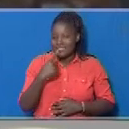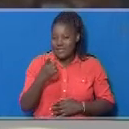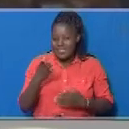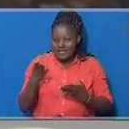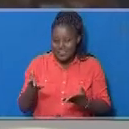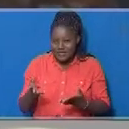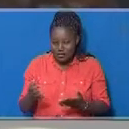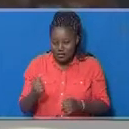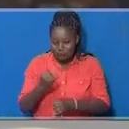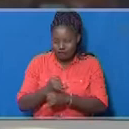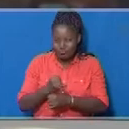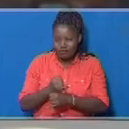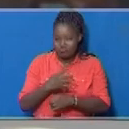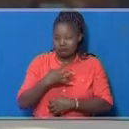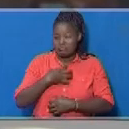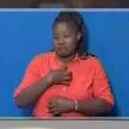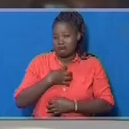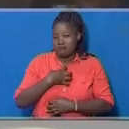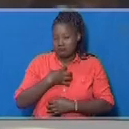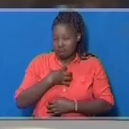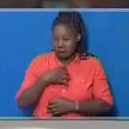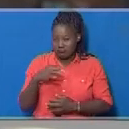have certified that building.